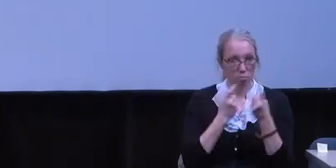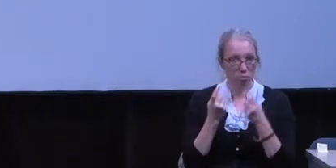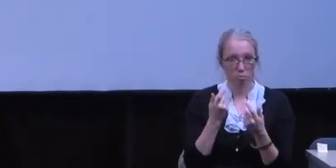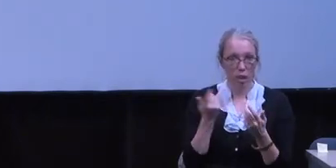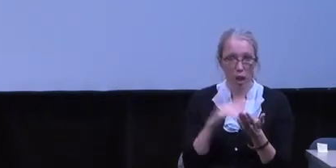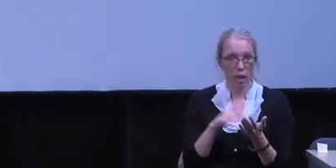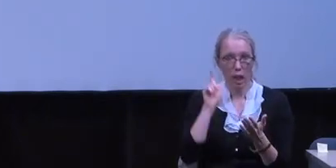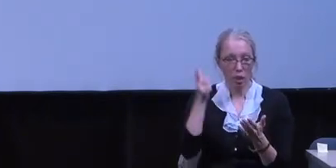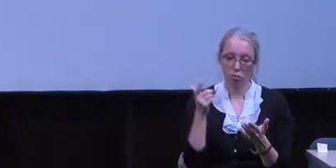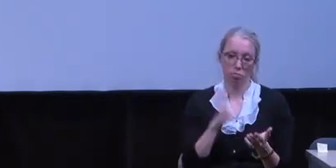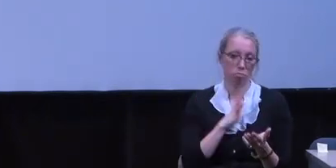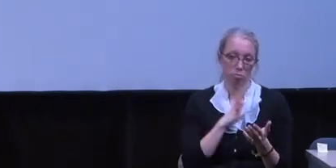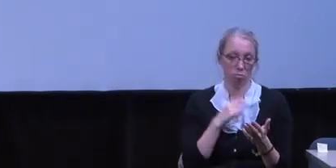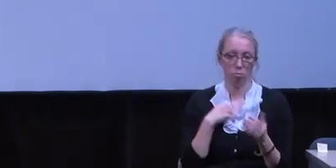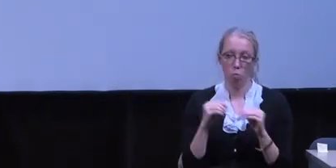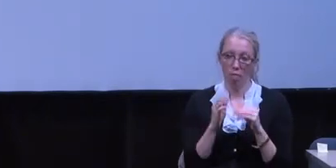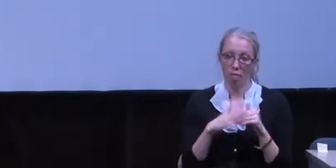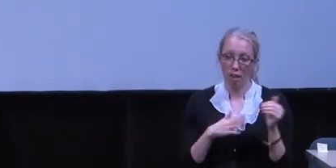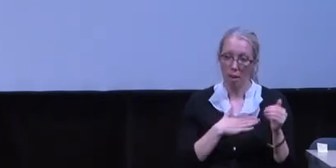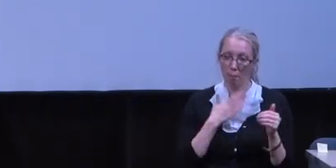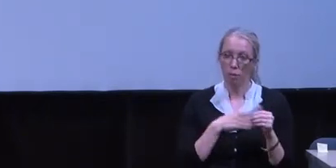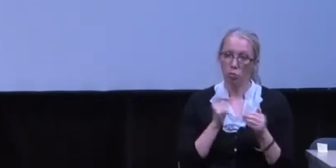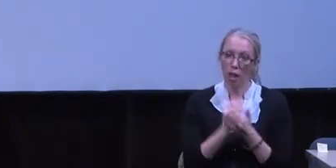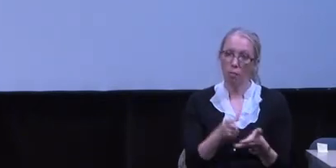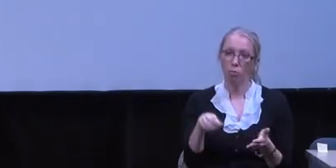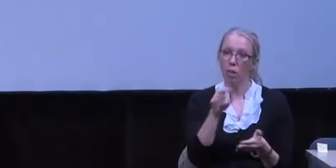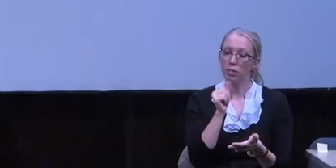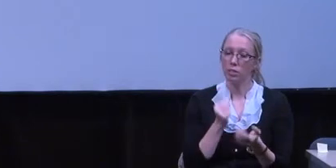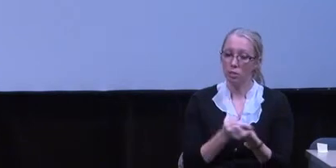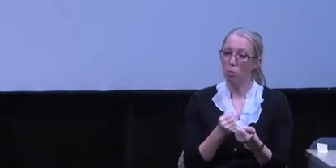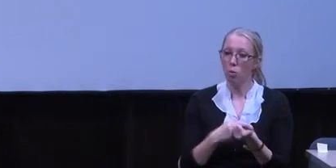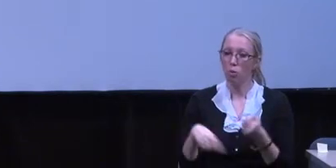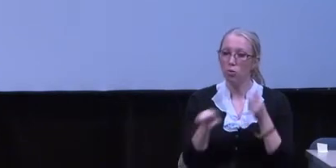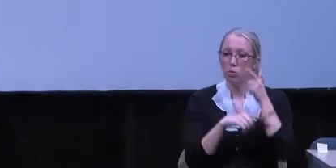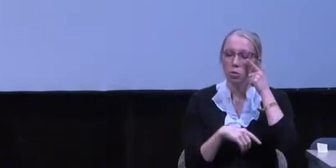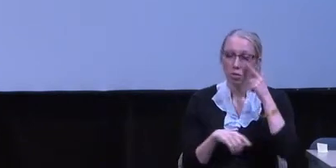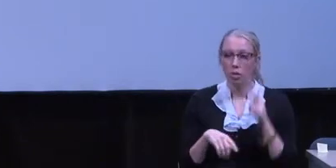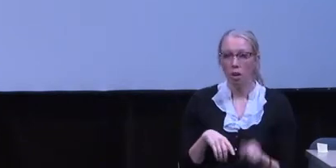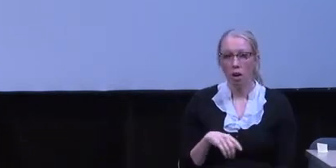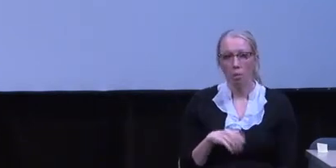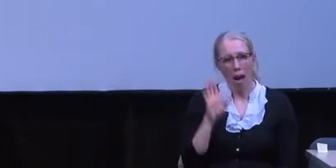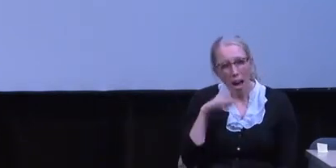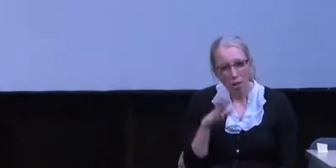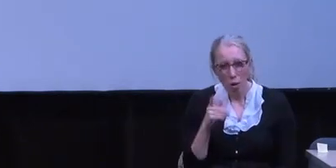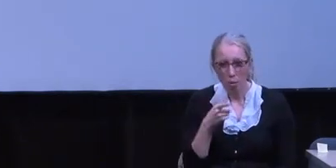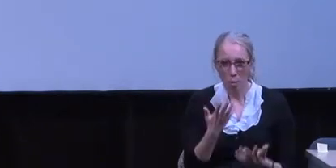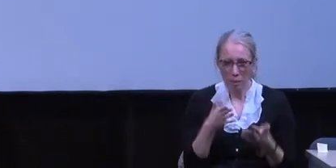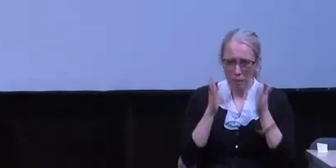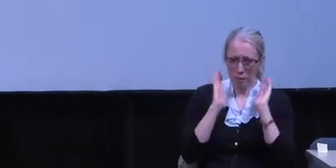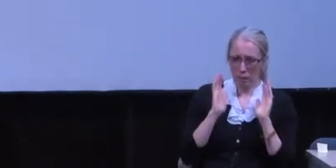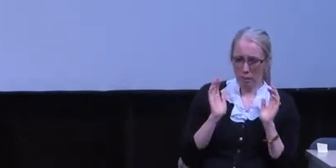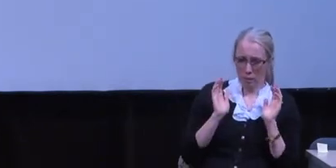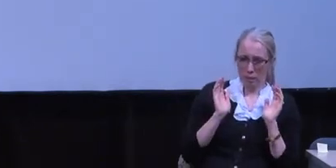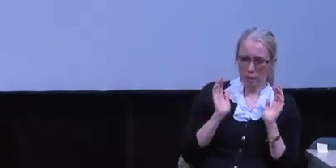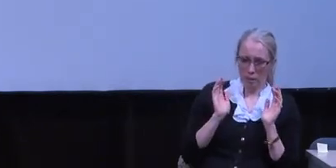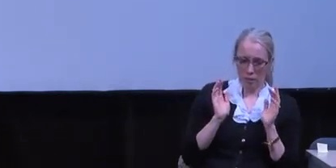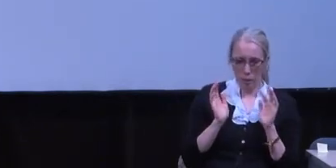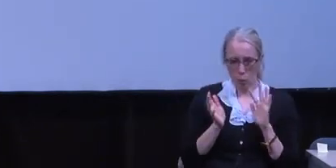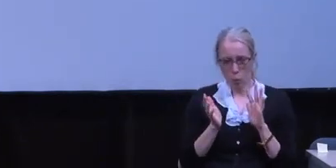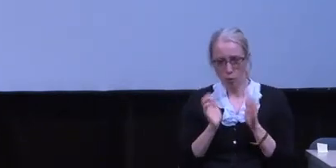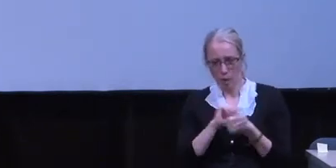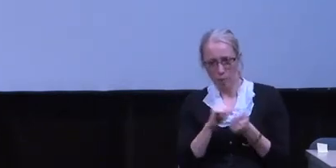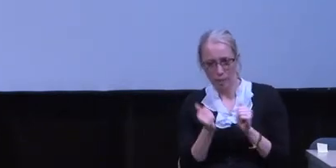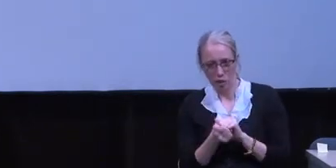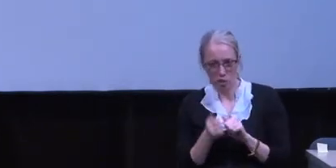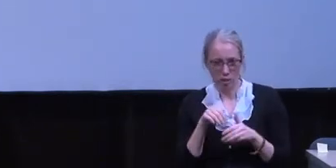than happy to help and support you guys. I know it seems scary, but it's really not that